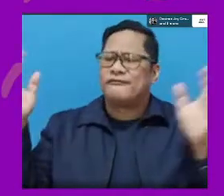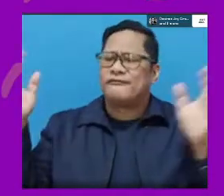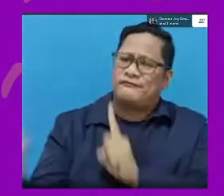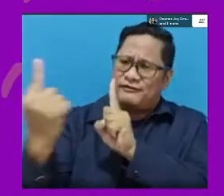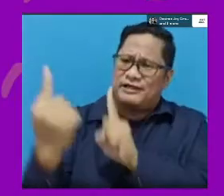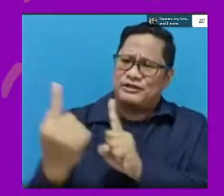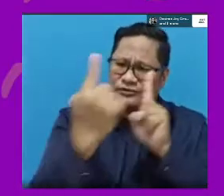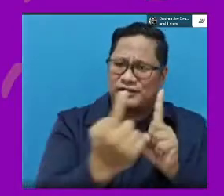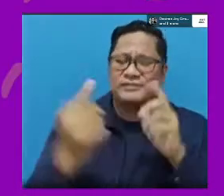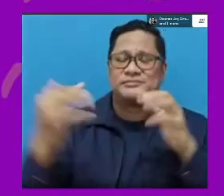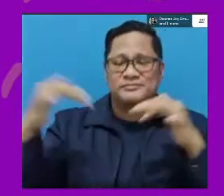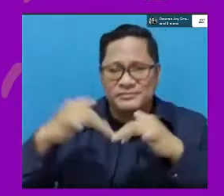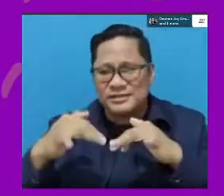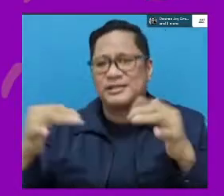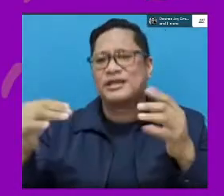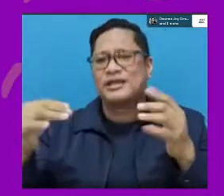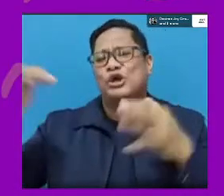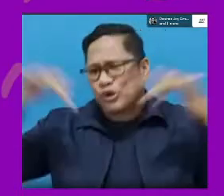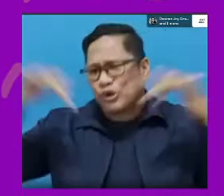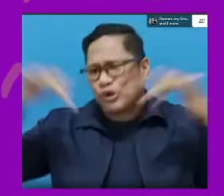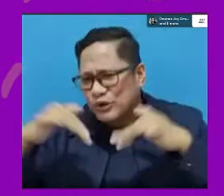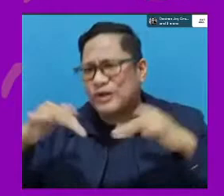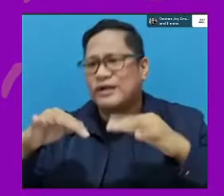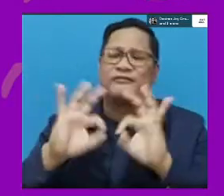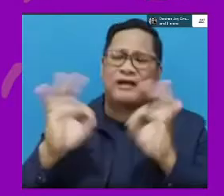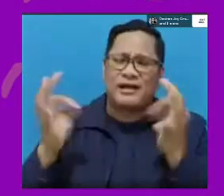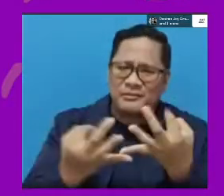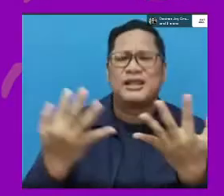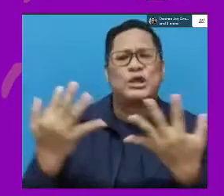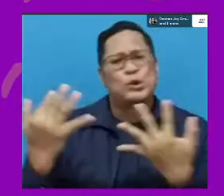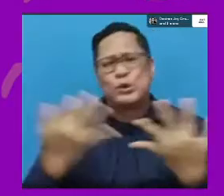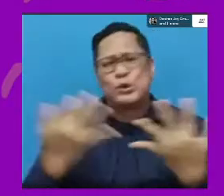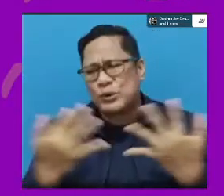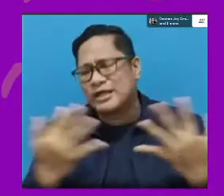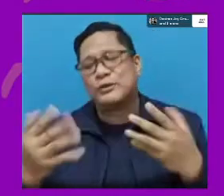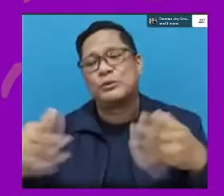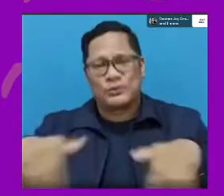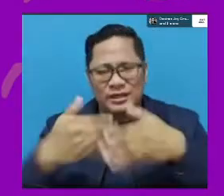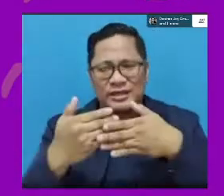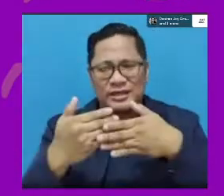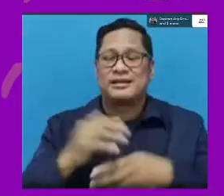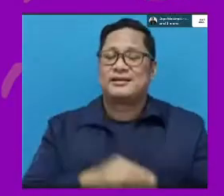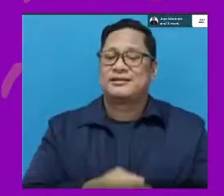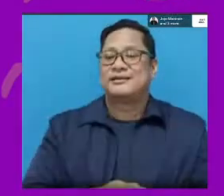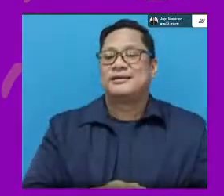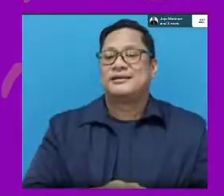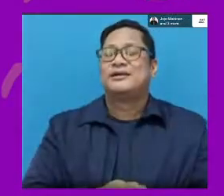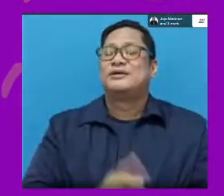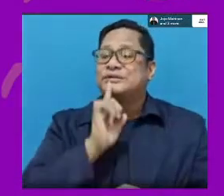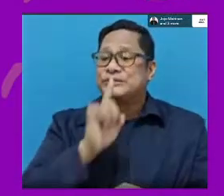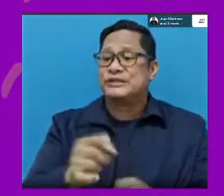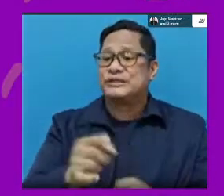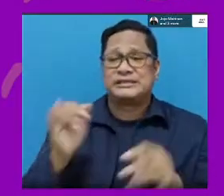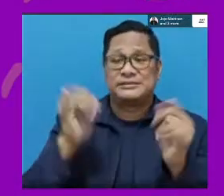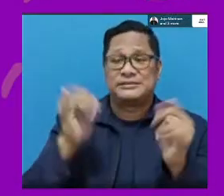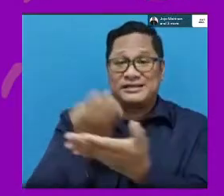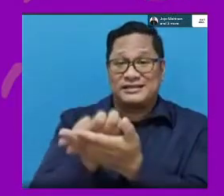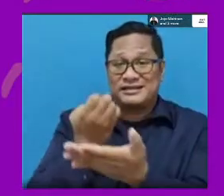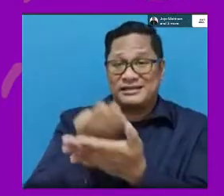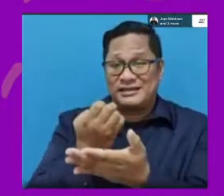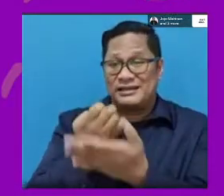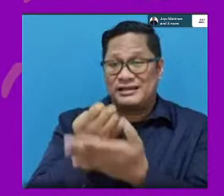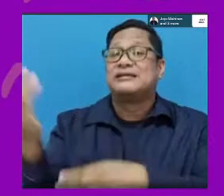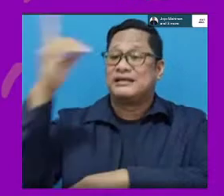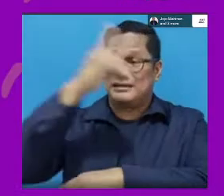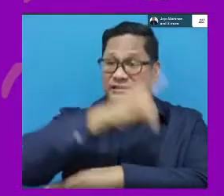meetings, family get-togethers, birthdays, weddings, and fiestas. It was, as The Economist said, the day the world